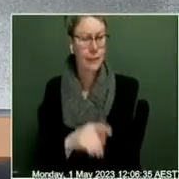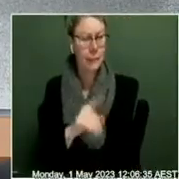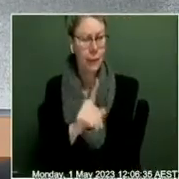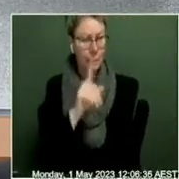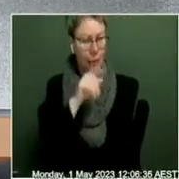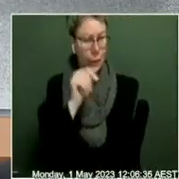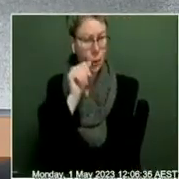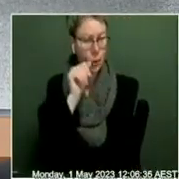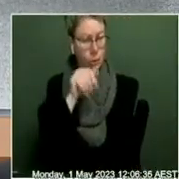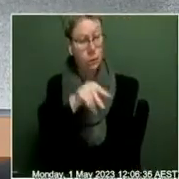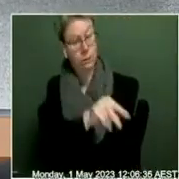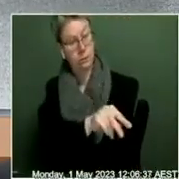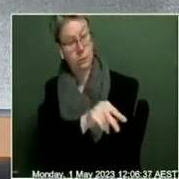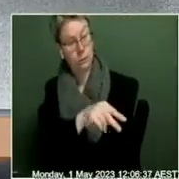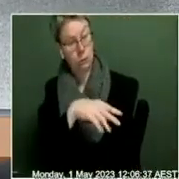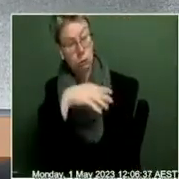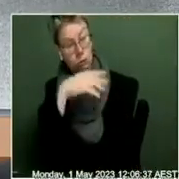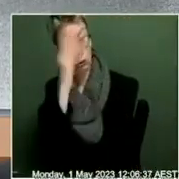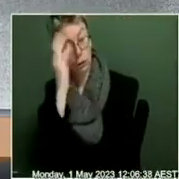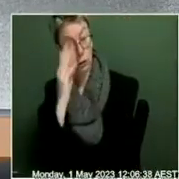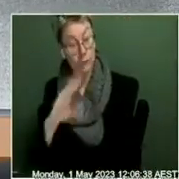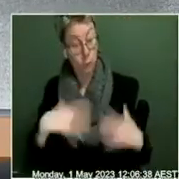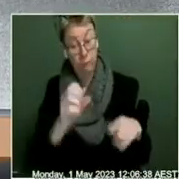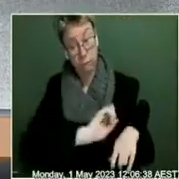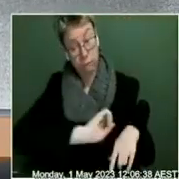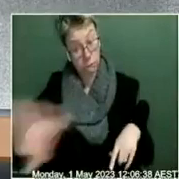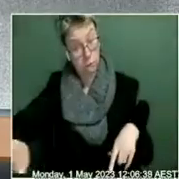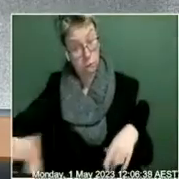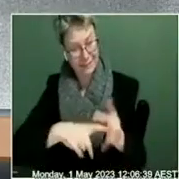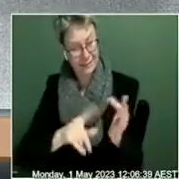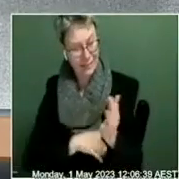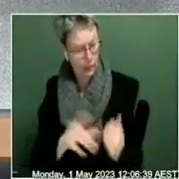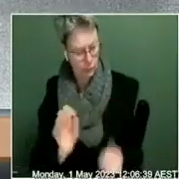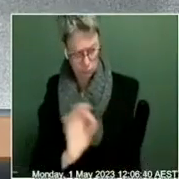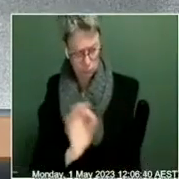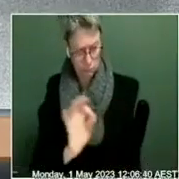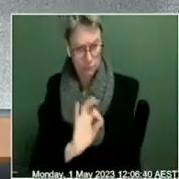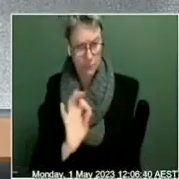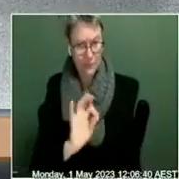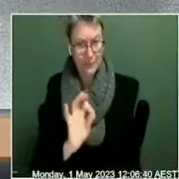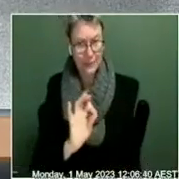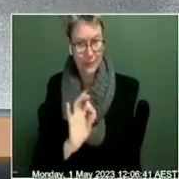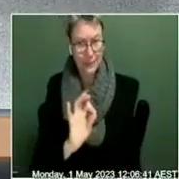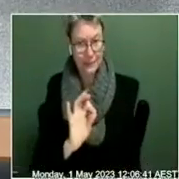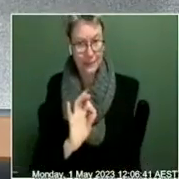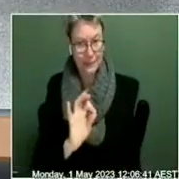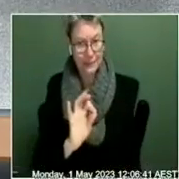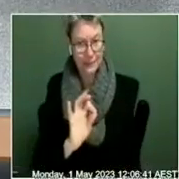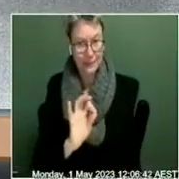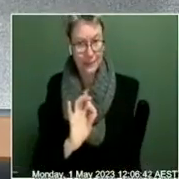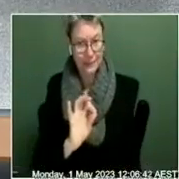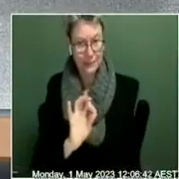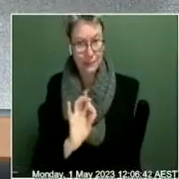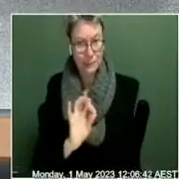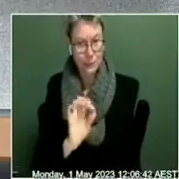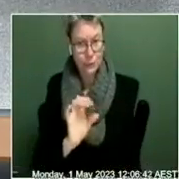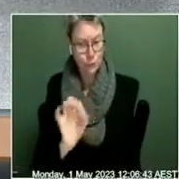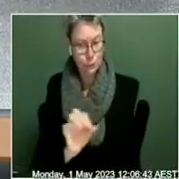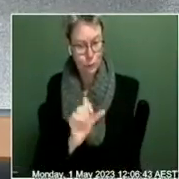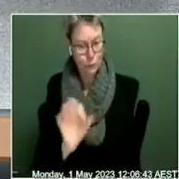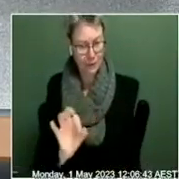it, won't have teams at police holding facilities to do the, to undertake those purposes. Some of